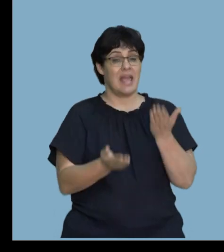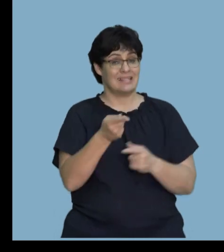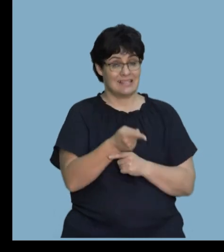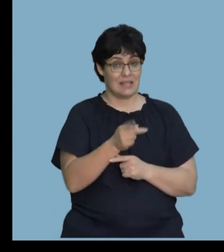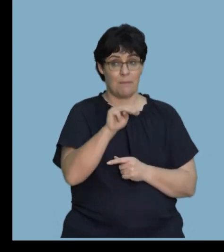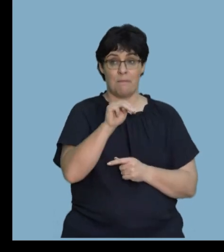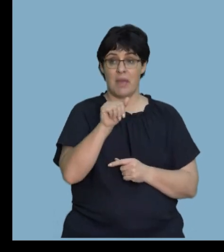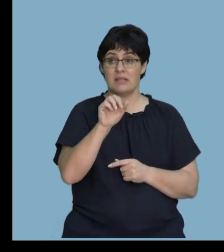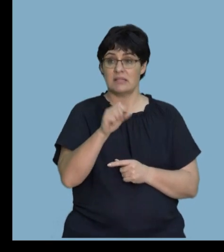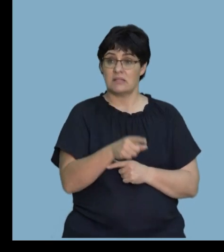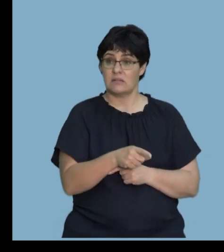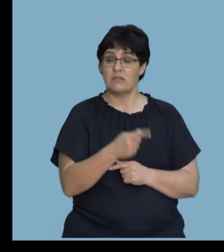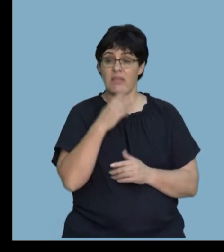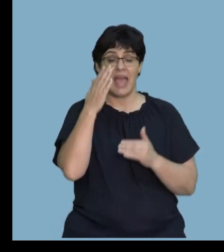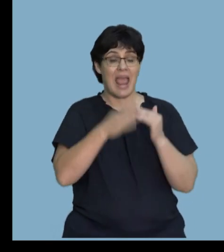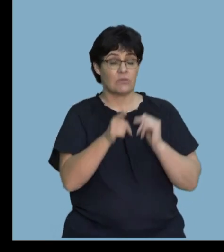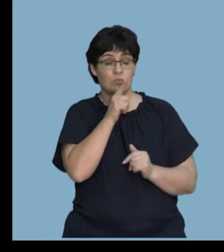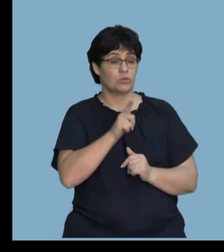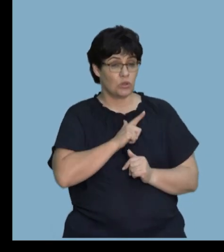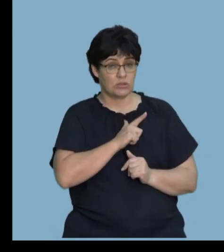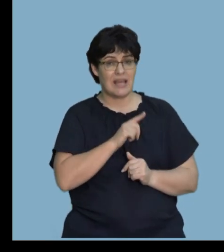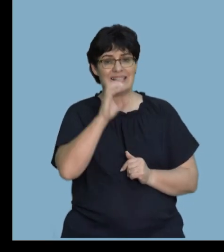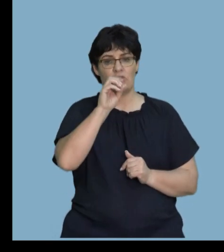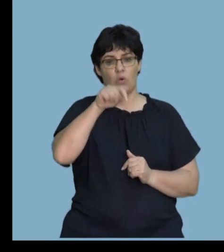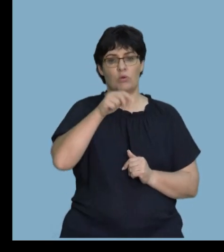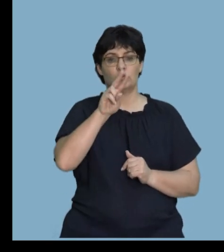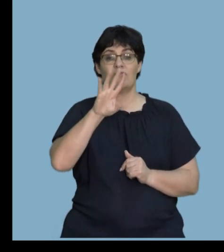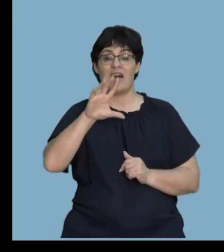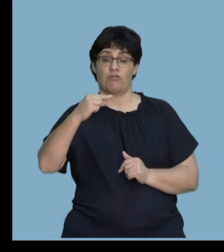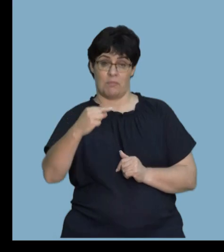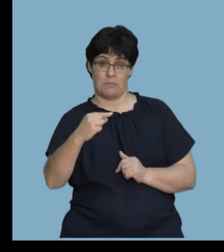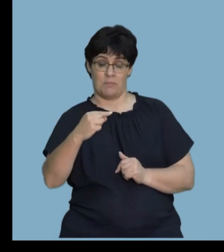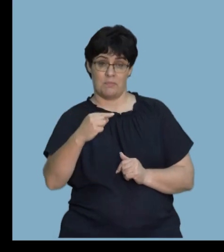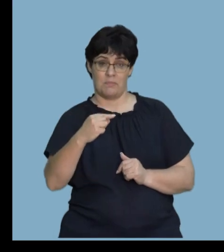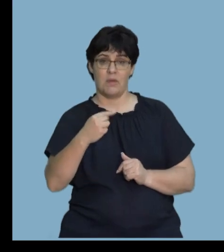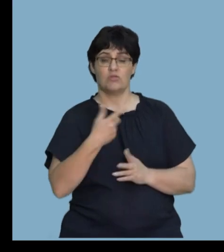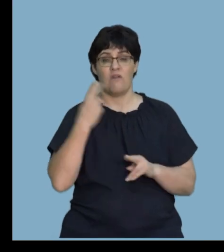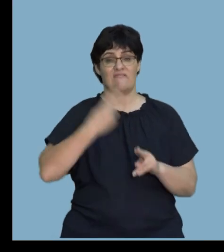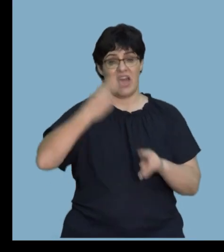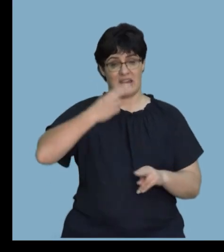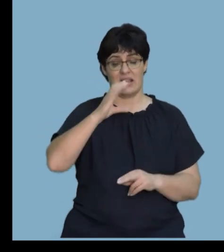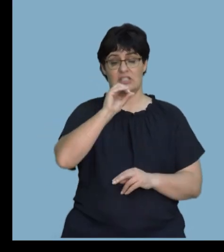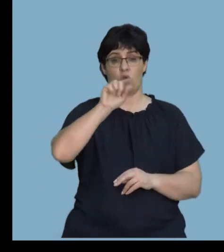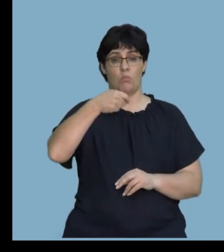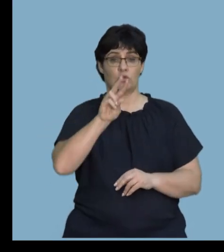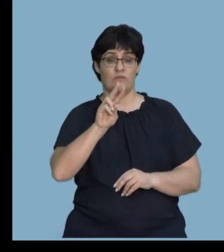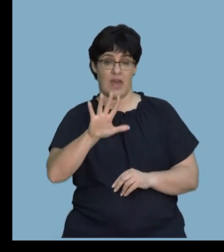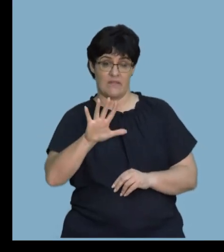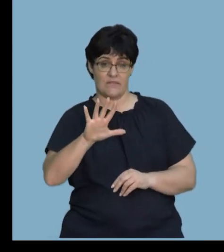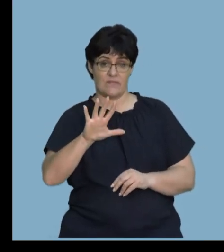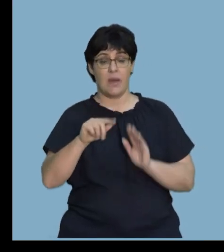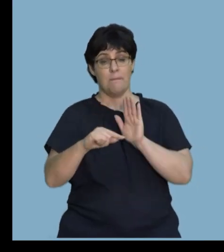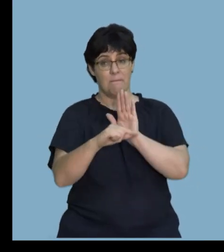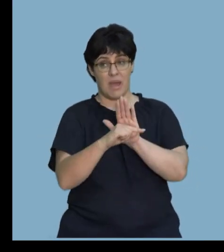at the end we are told that there is 0.25 grams, okay? So that's the final, 0.25 minus